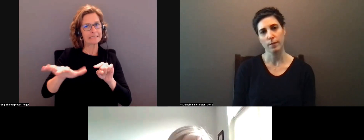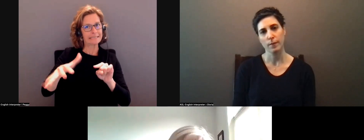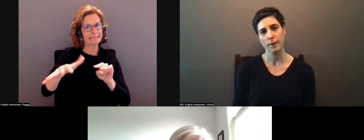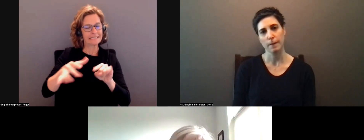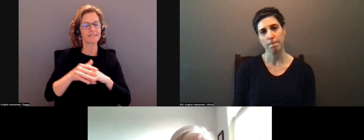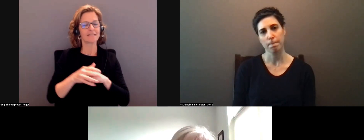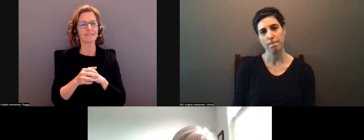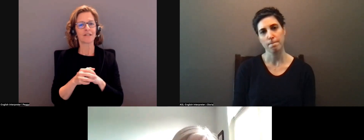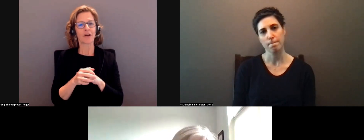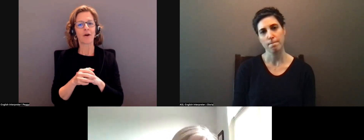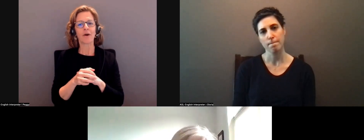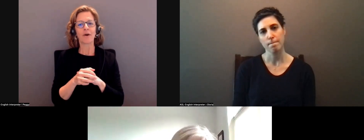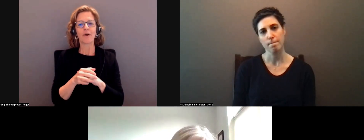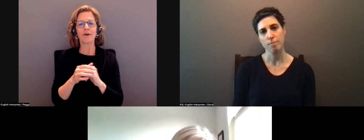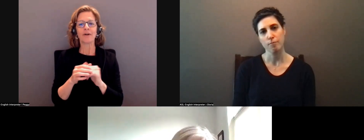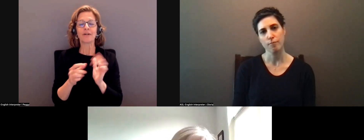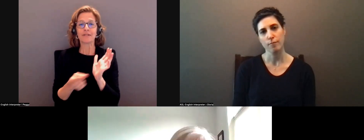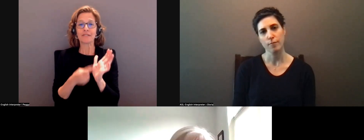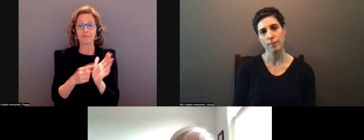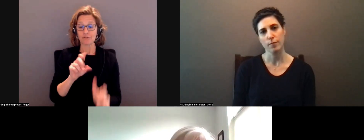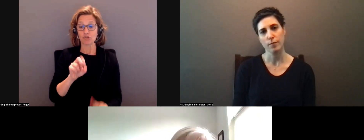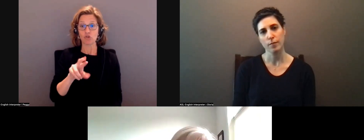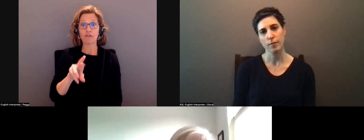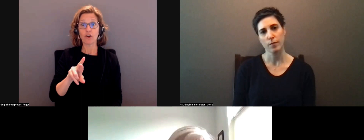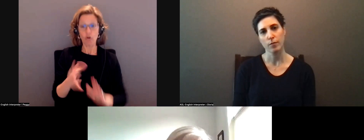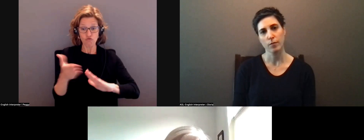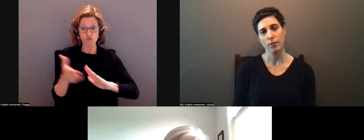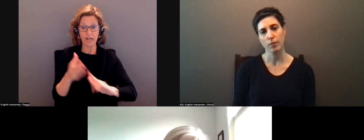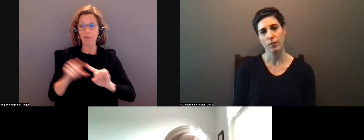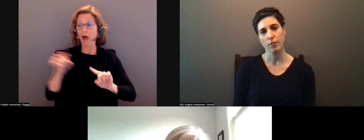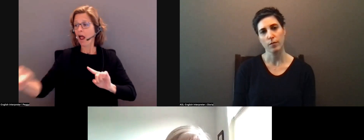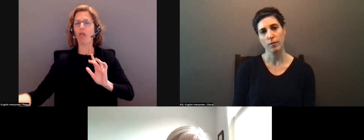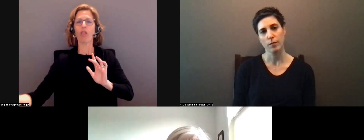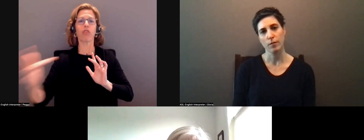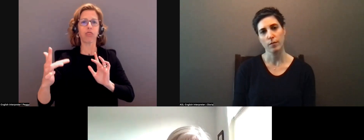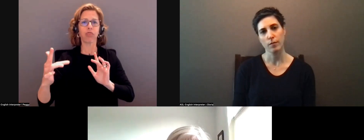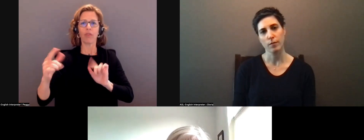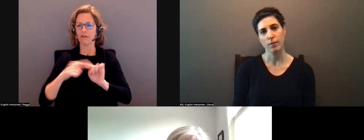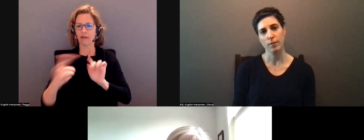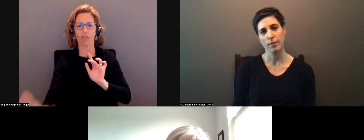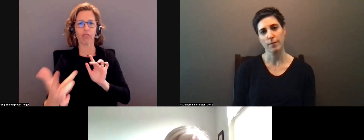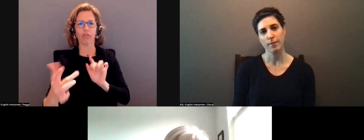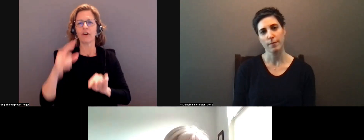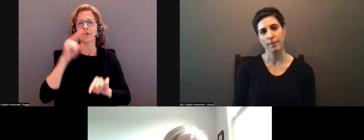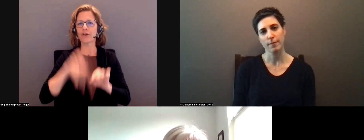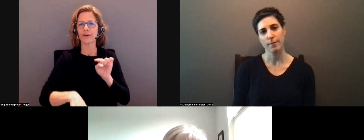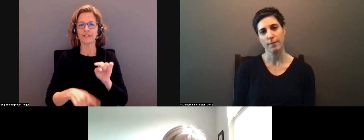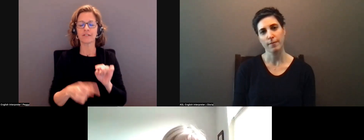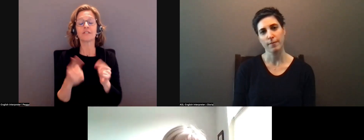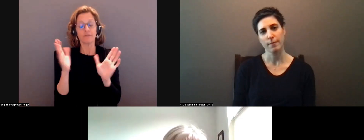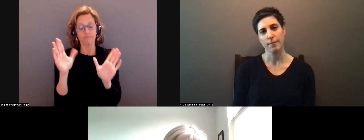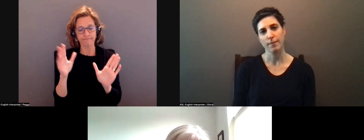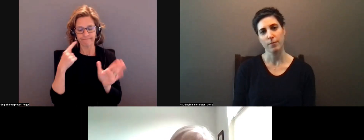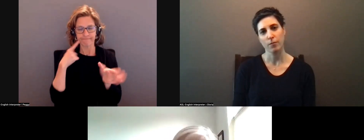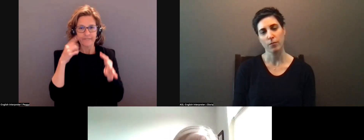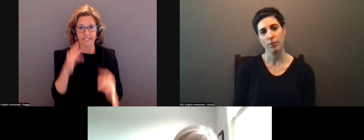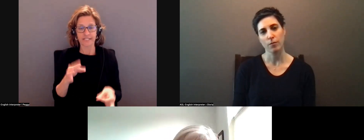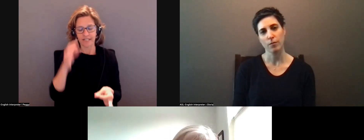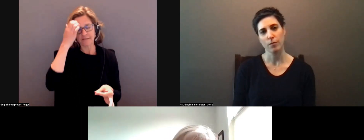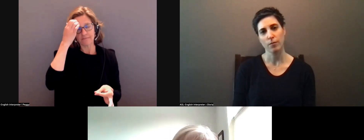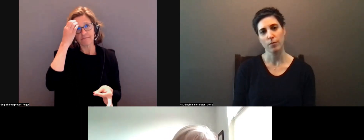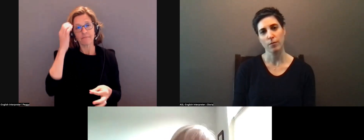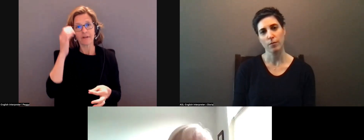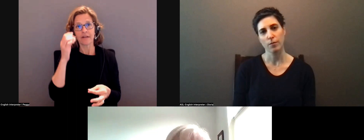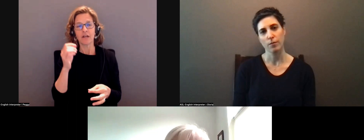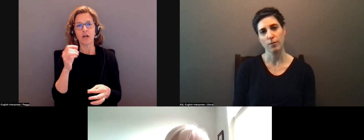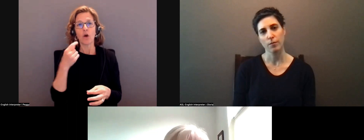our other centers couldn't access our server. So what we did, we took everything from our server, not everything,